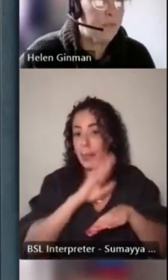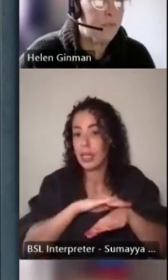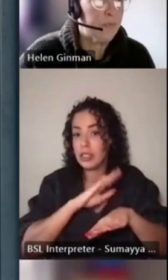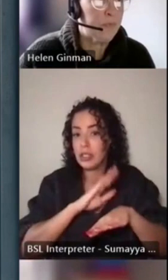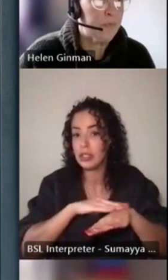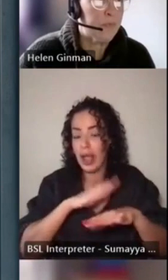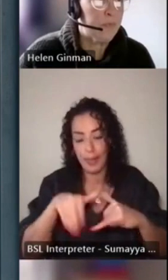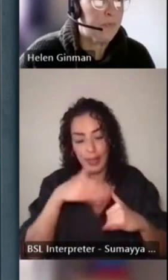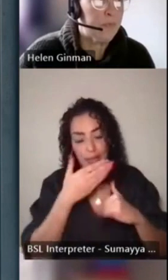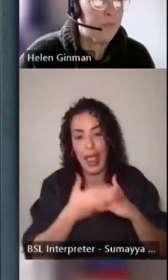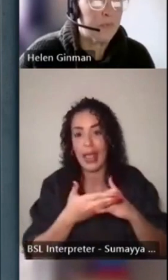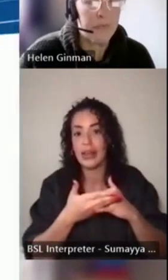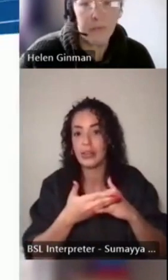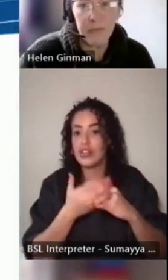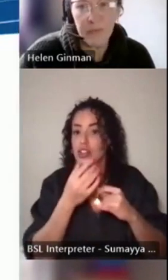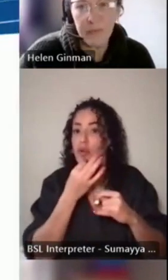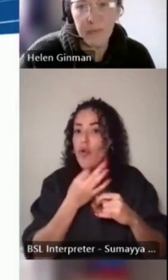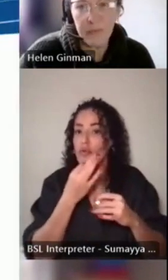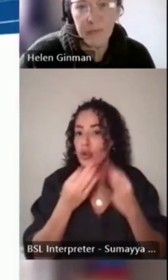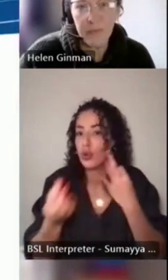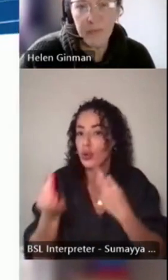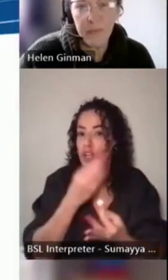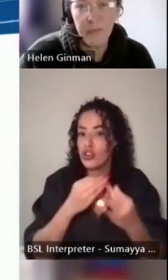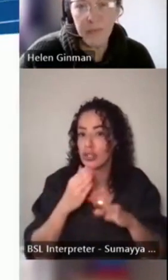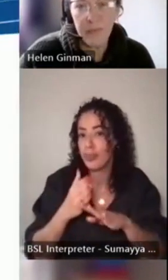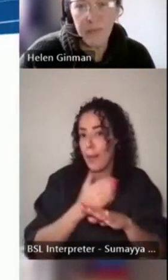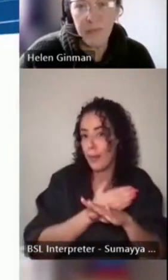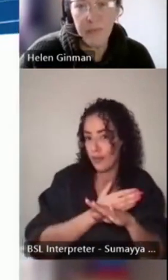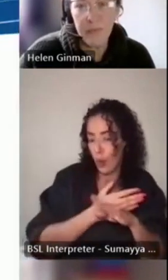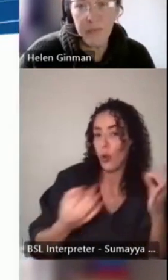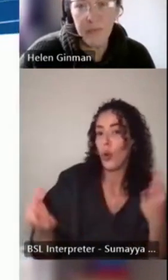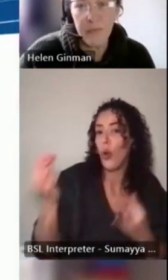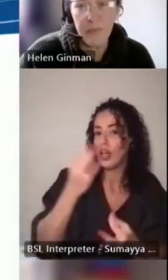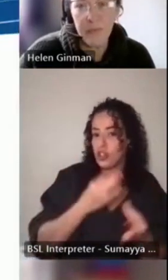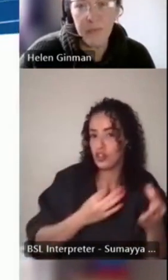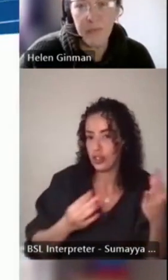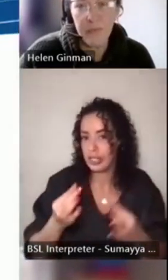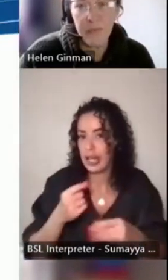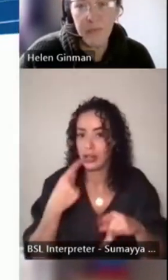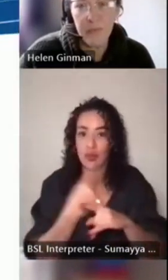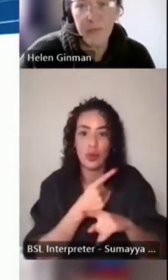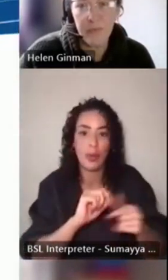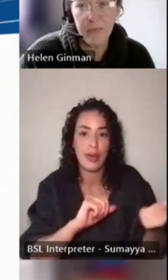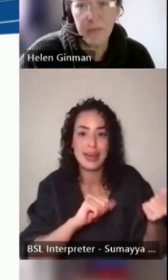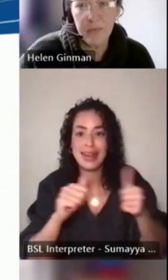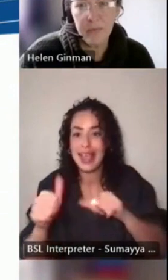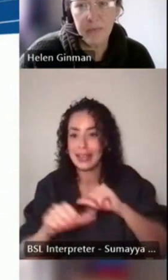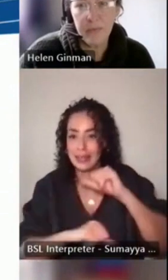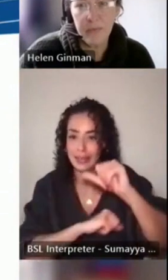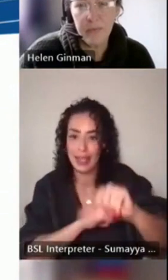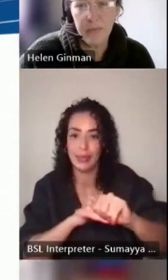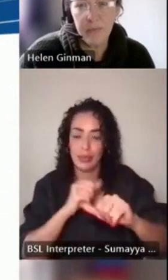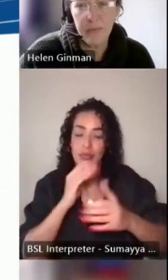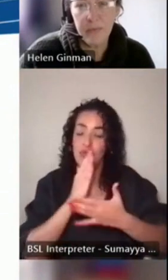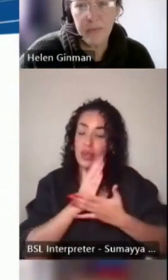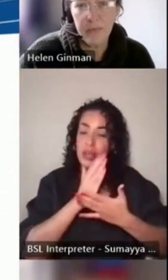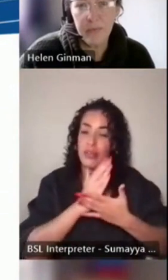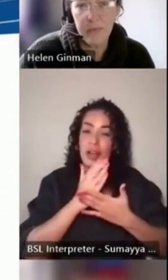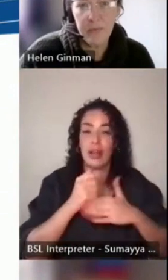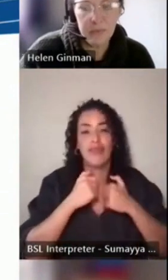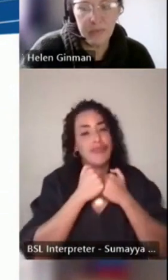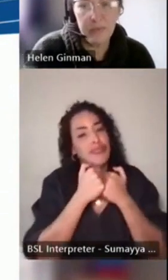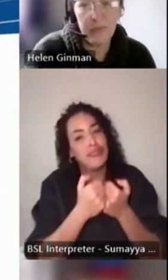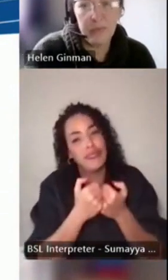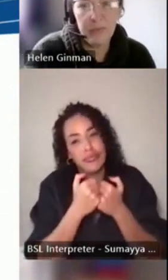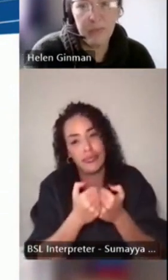have possibly a couple of questions. But before we do, and before I talk about the next steps, we would really, really appreciate